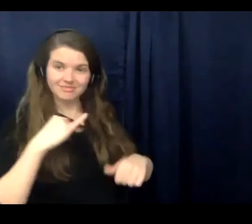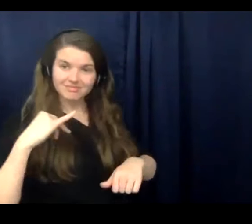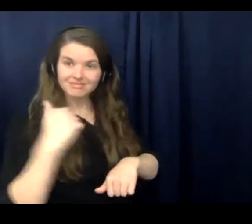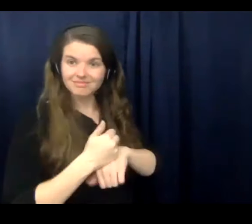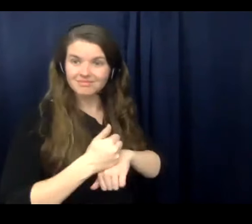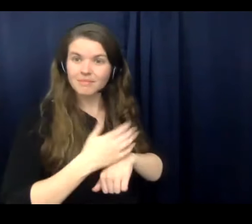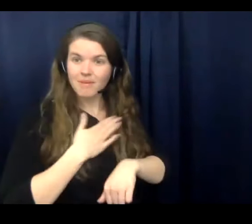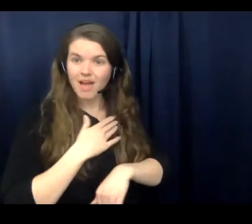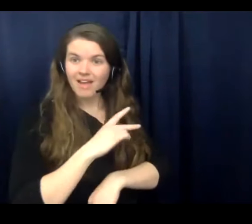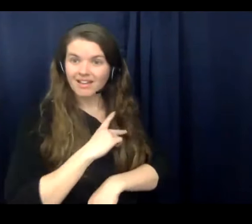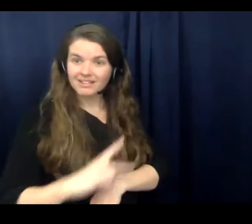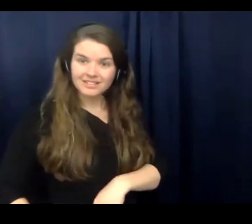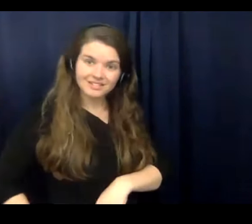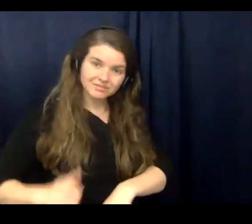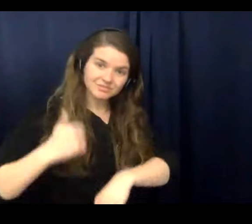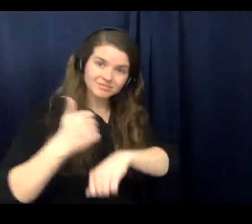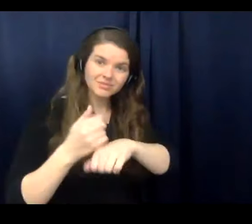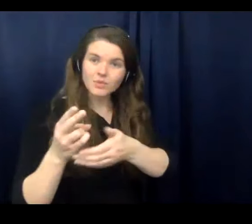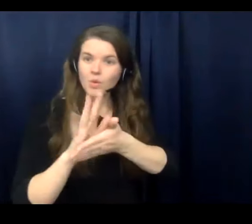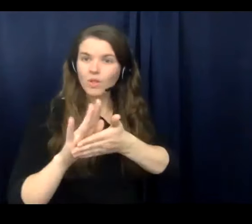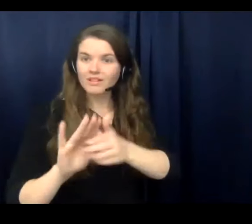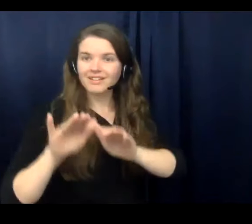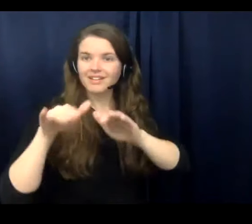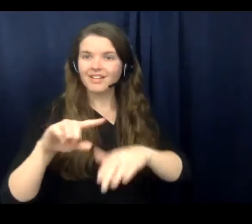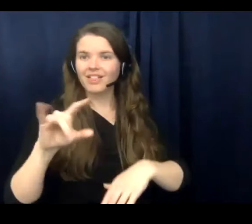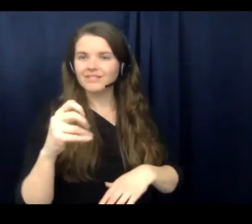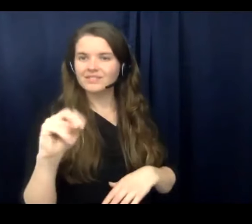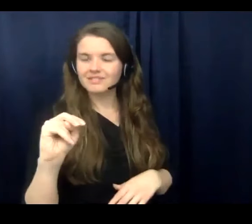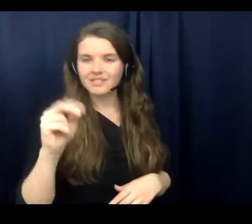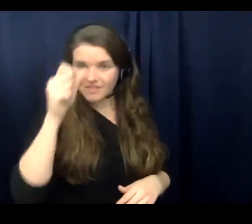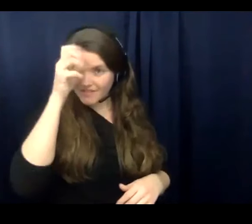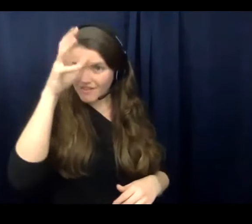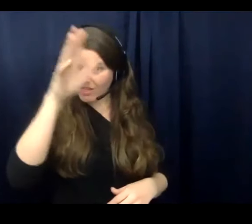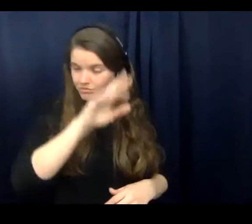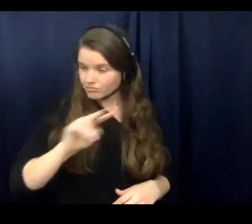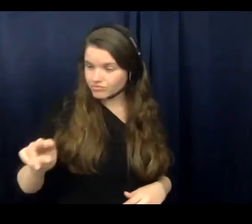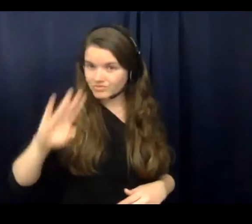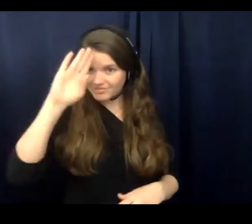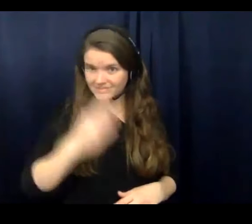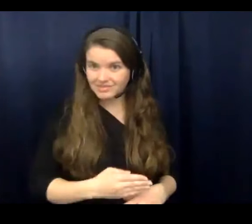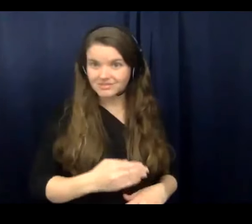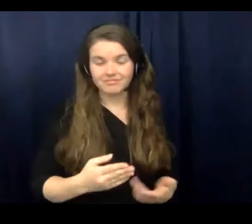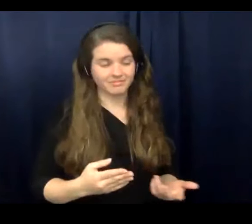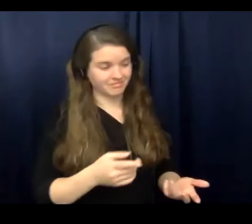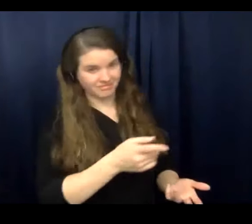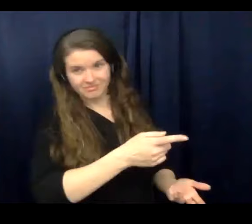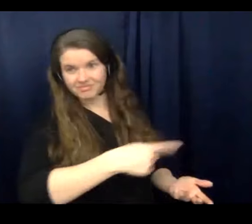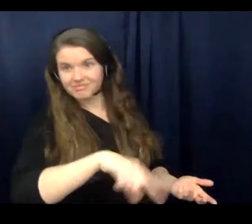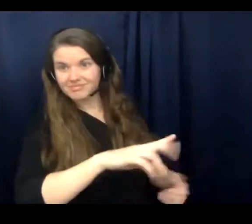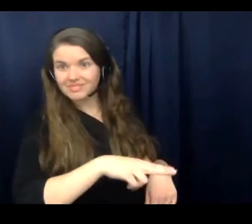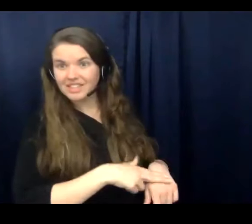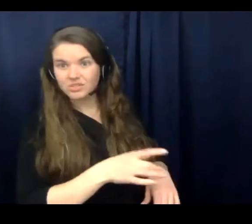my holy hill of Zion. So here's this conversation. The Father turns to the Son and says, it's too bad for all the nations that don't like me